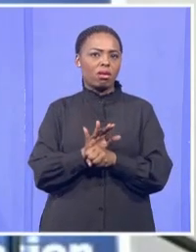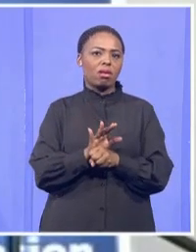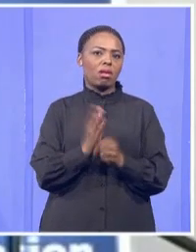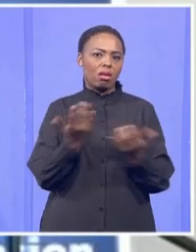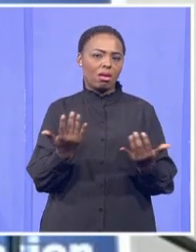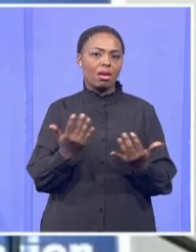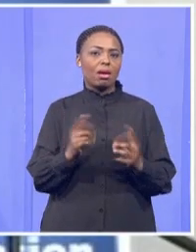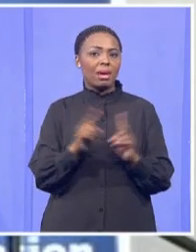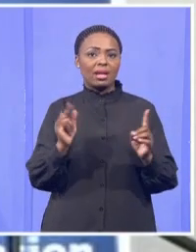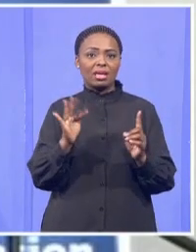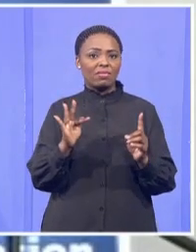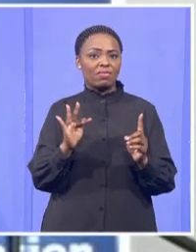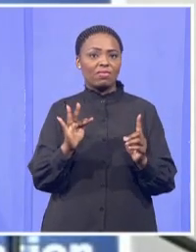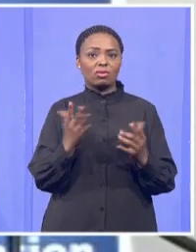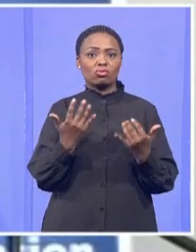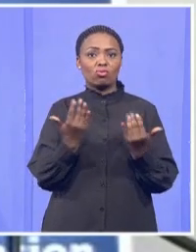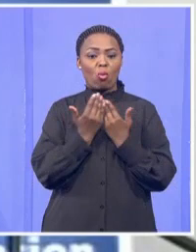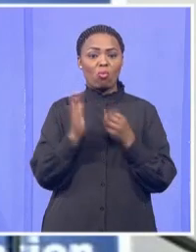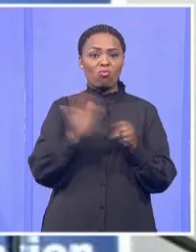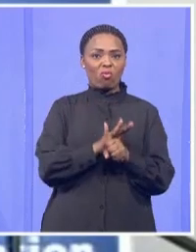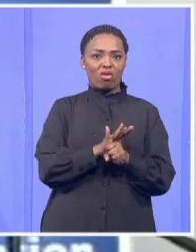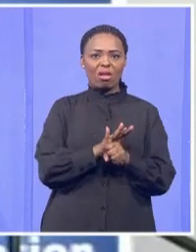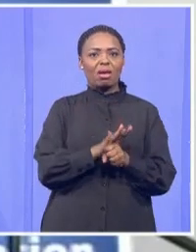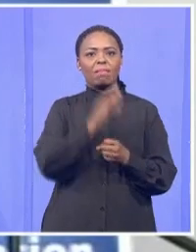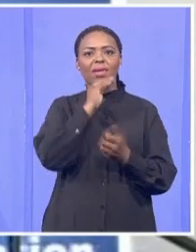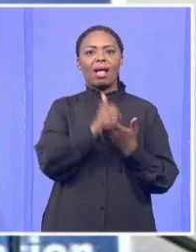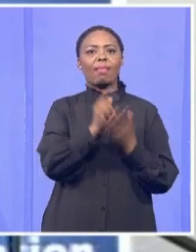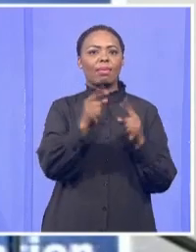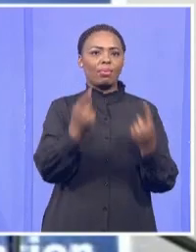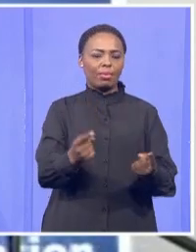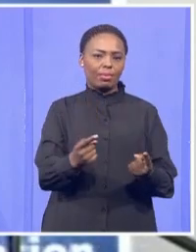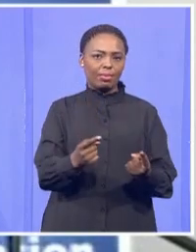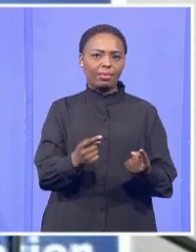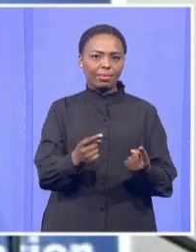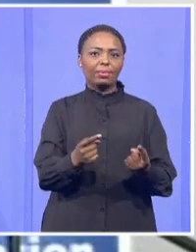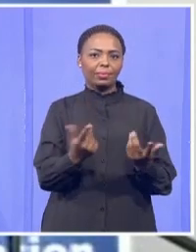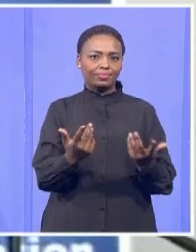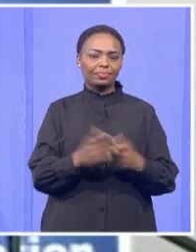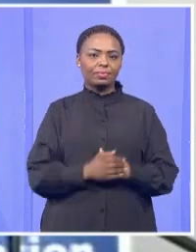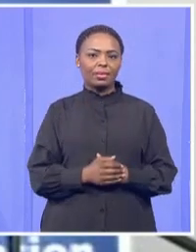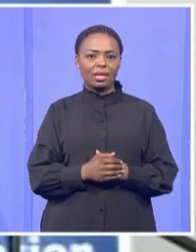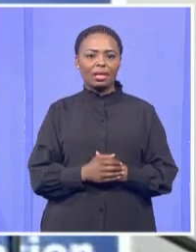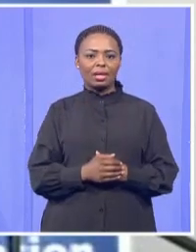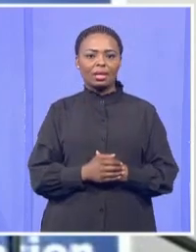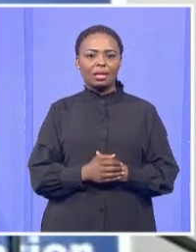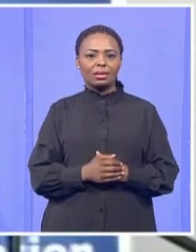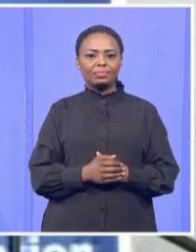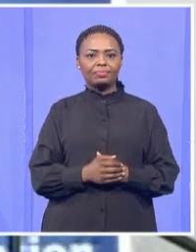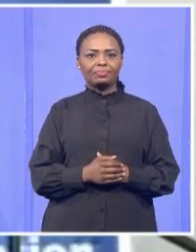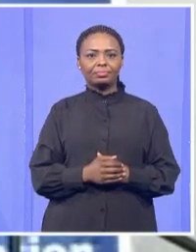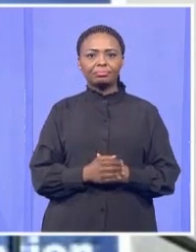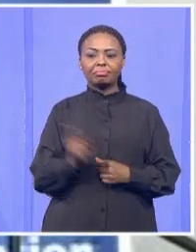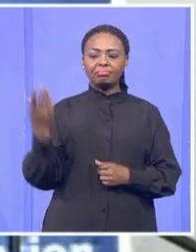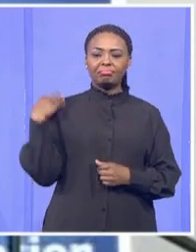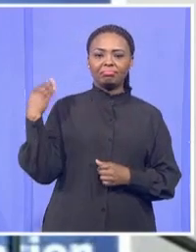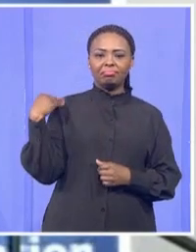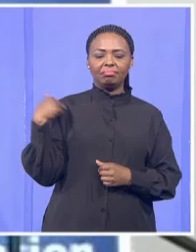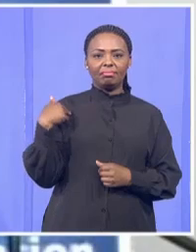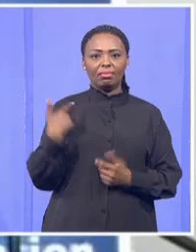provide that. So we'll be in a position to assist you. Steve is screaming at me, so he'll clarify that point.